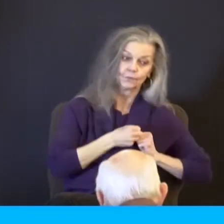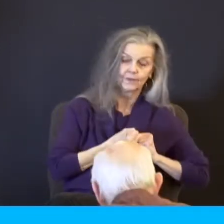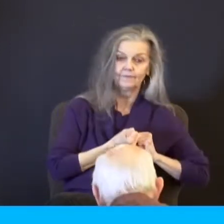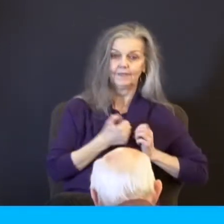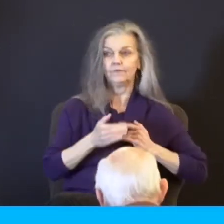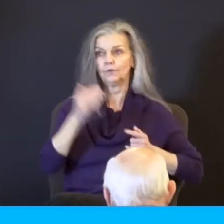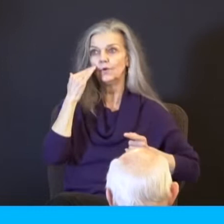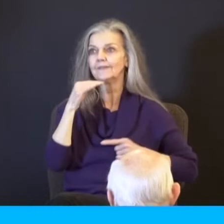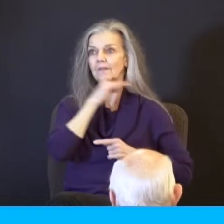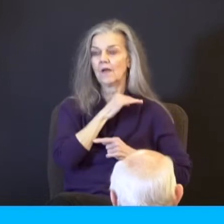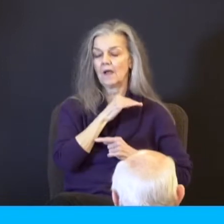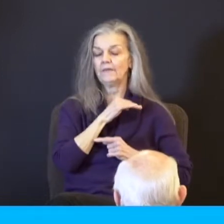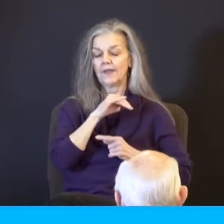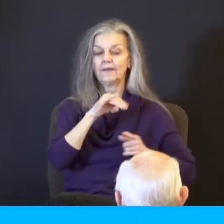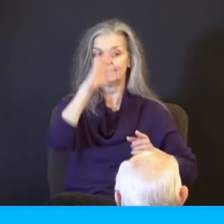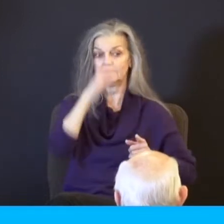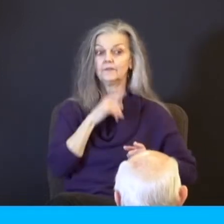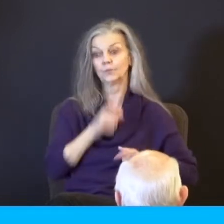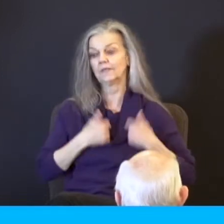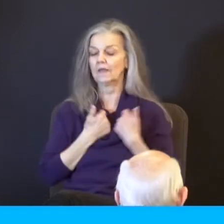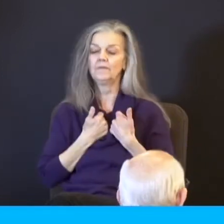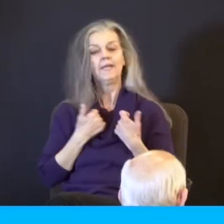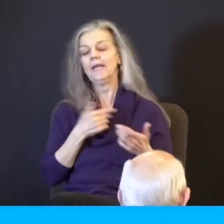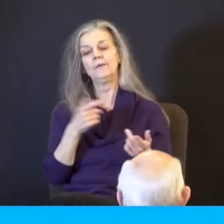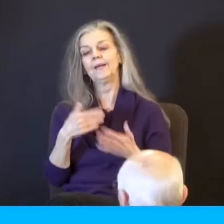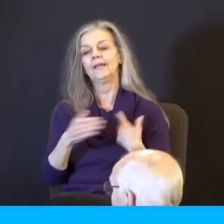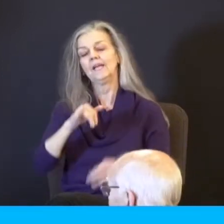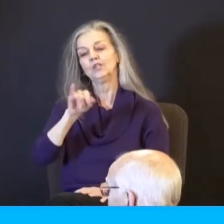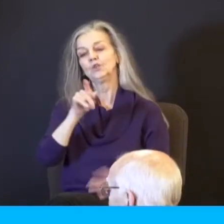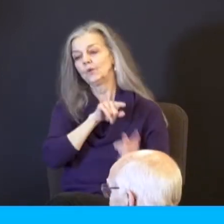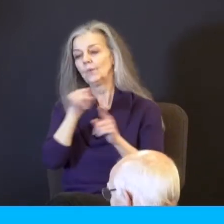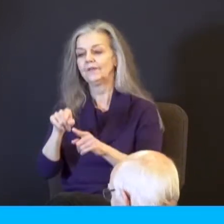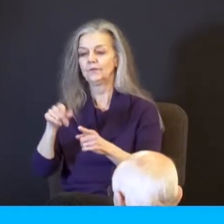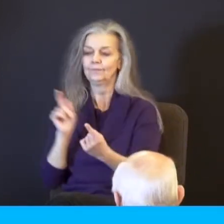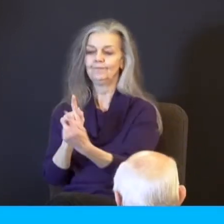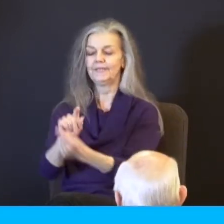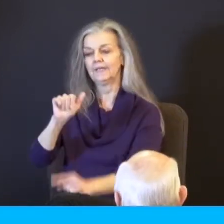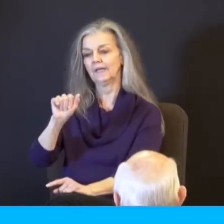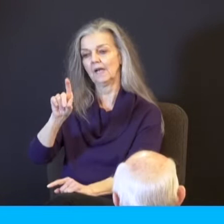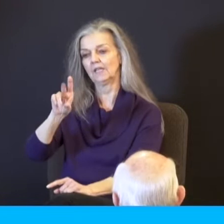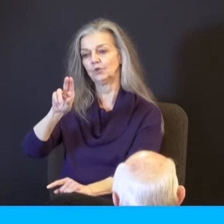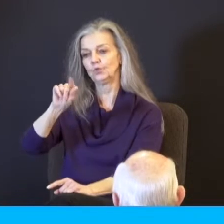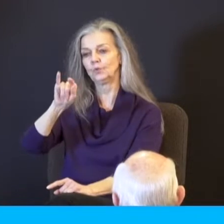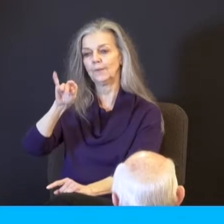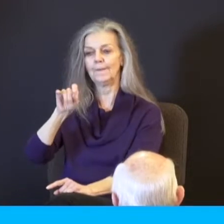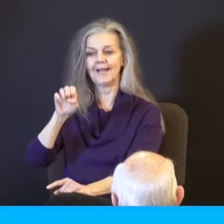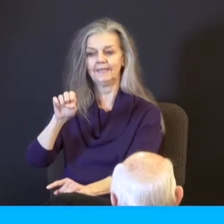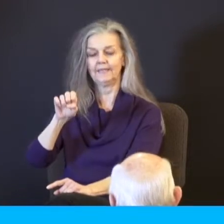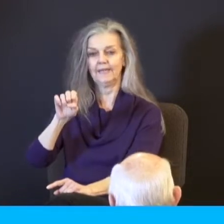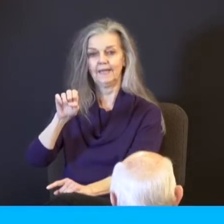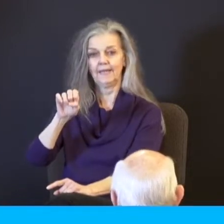And he turned into a certain Adullamite. Adullamite, the idea comes from the idea of justice of the people. And there's a cave